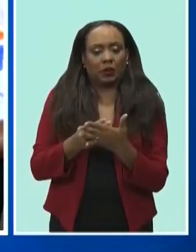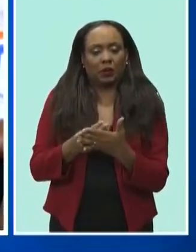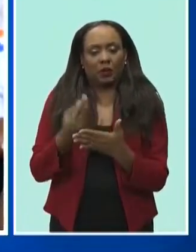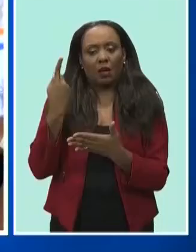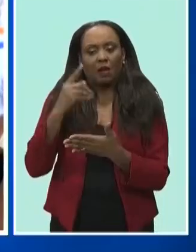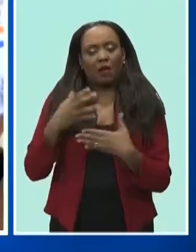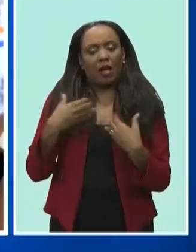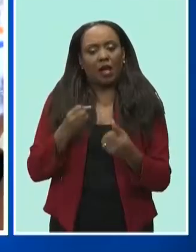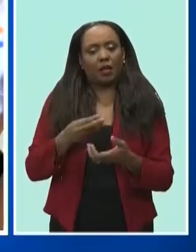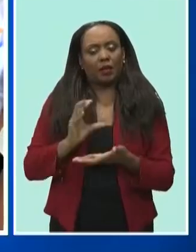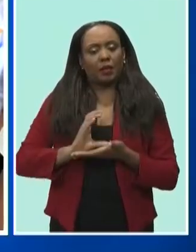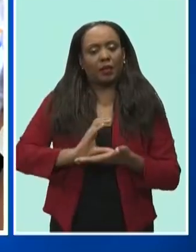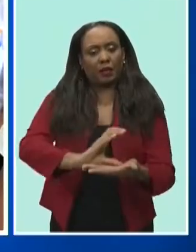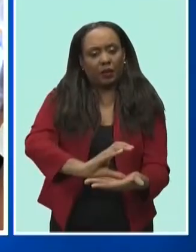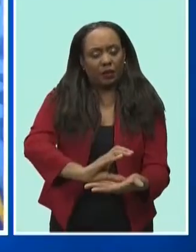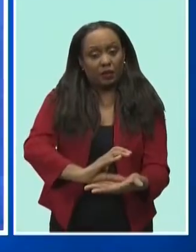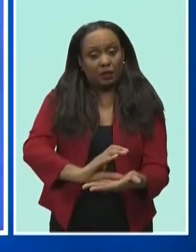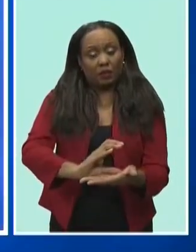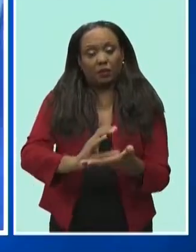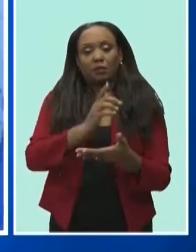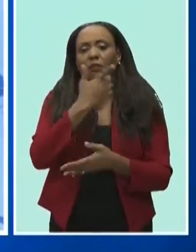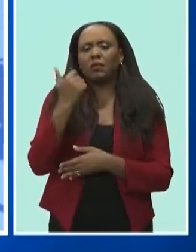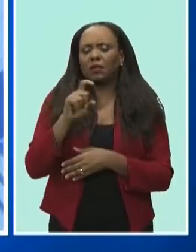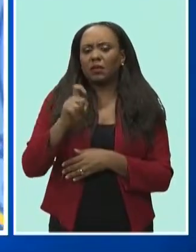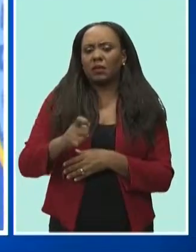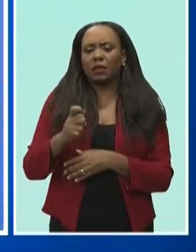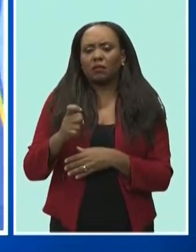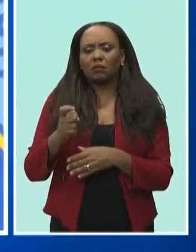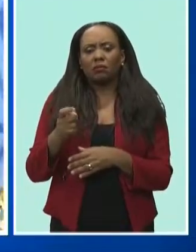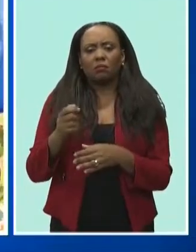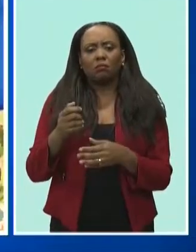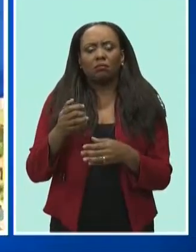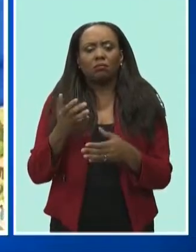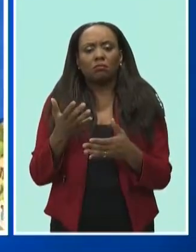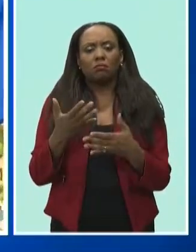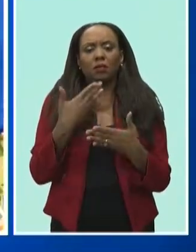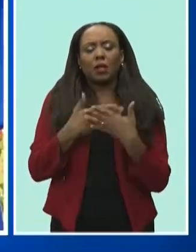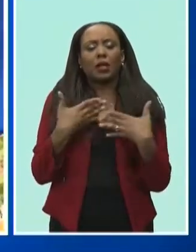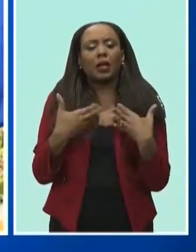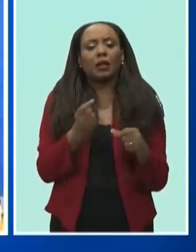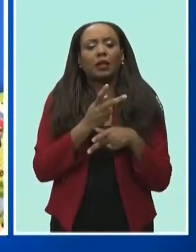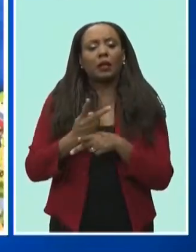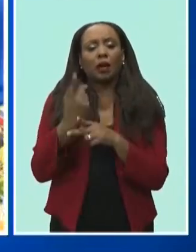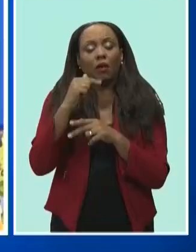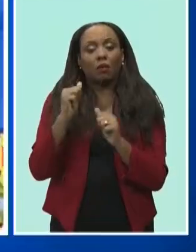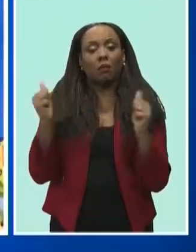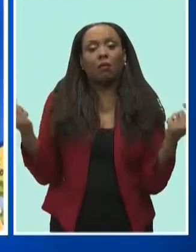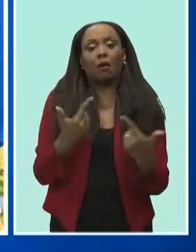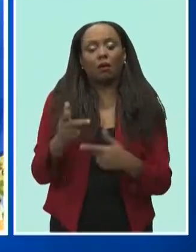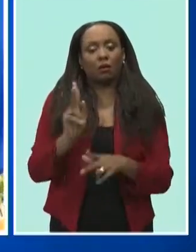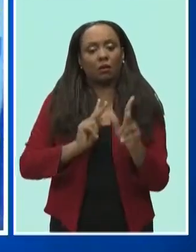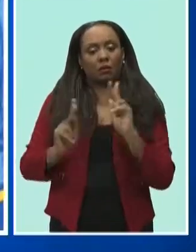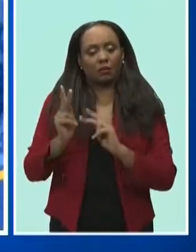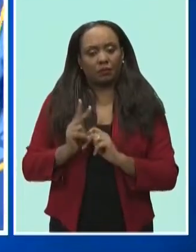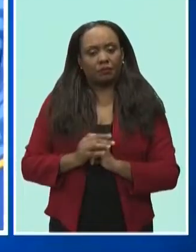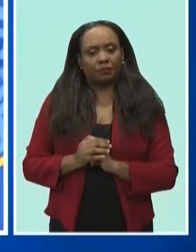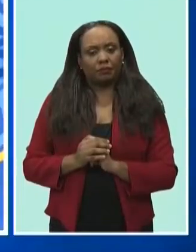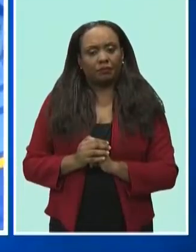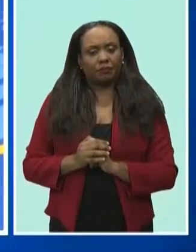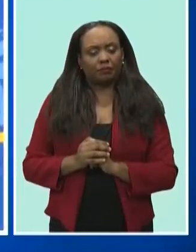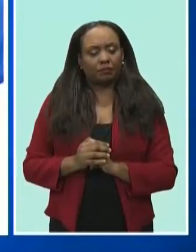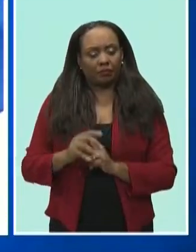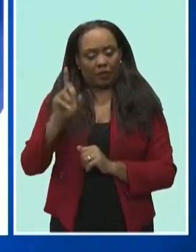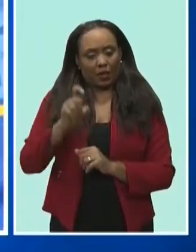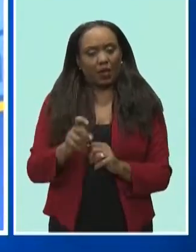urgently needed to underpin the provision of universal health coverage. Some of the major issues which need to be examined include